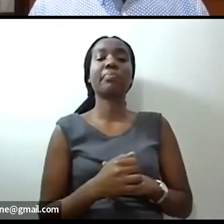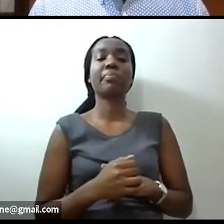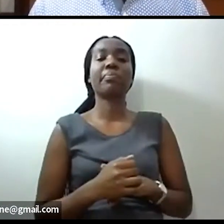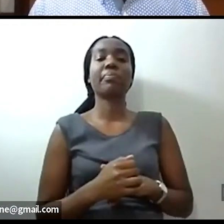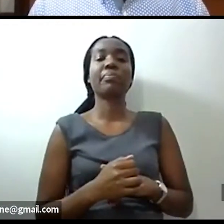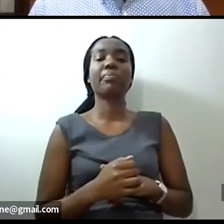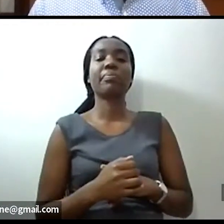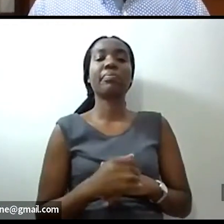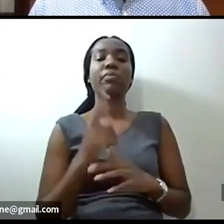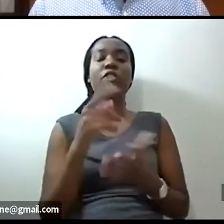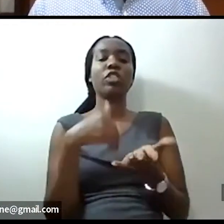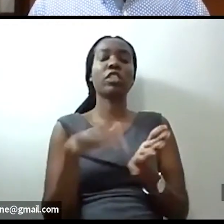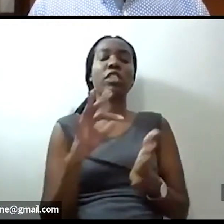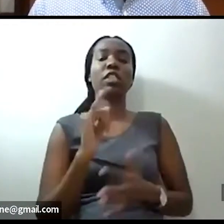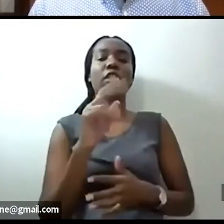to